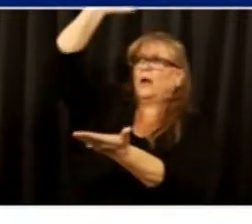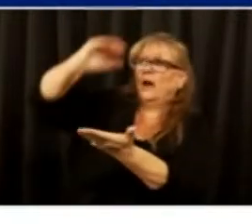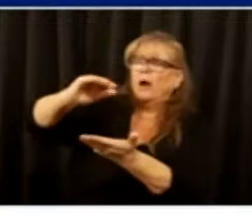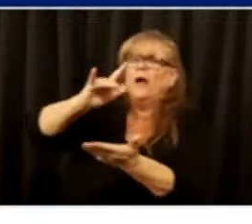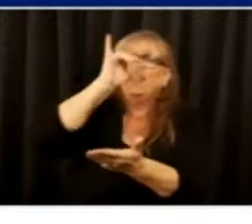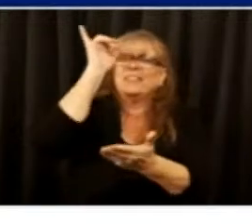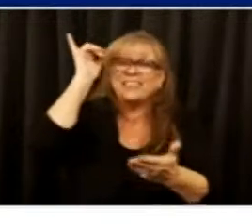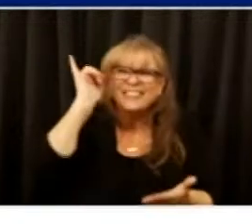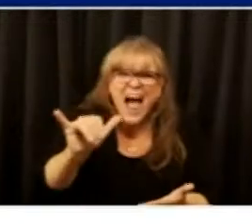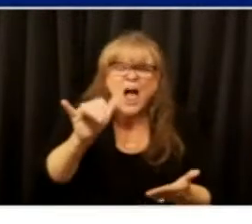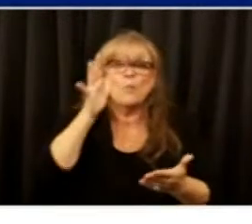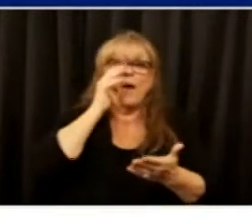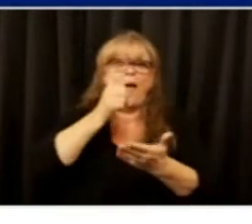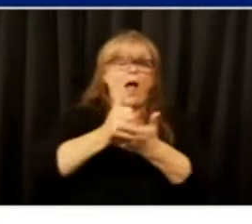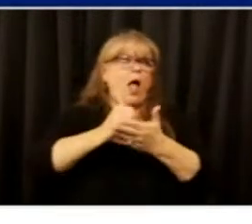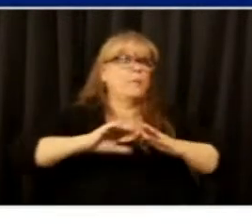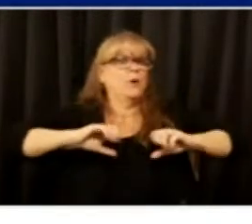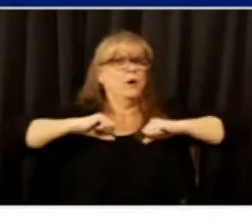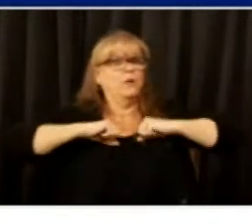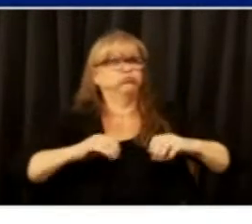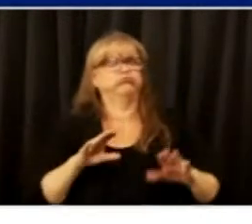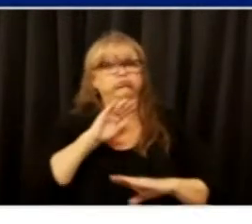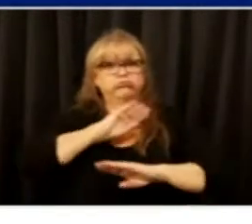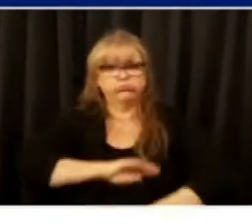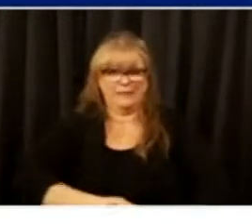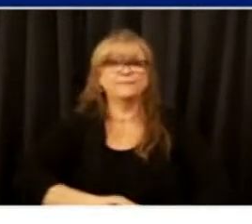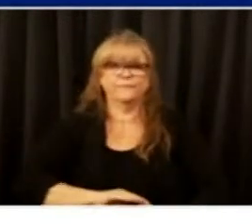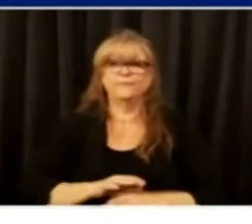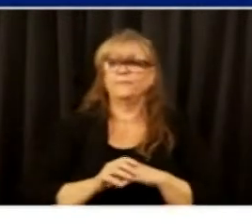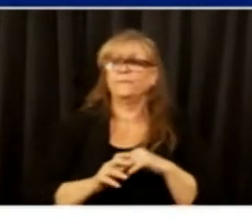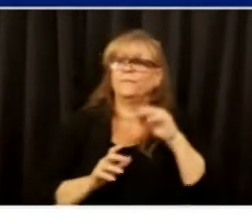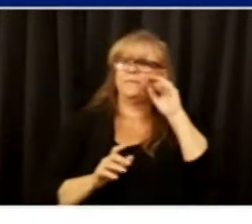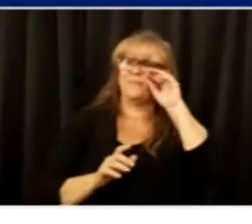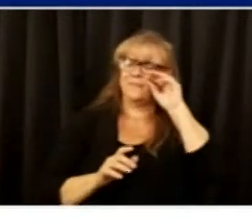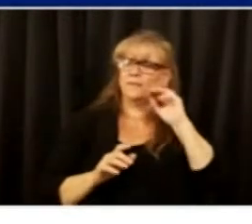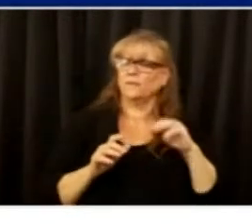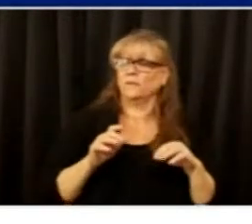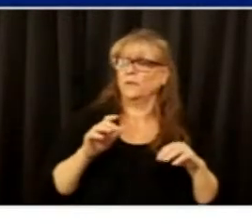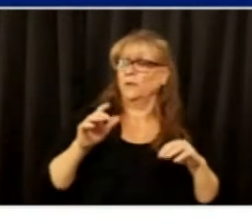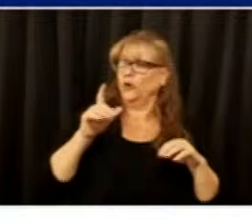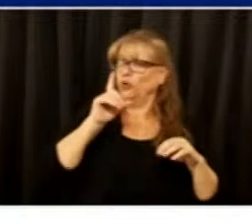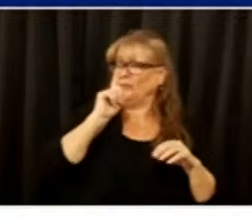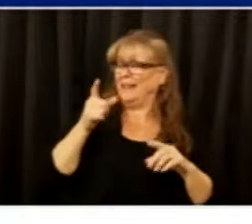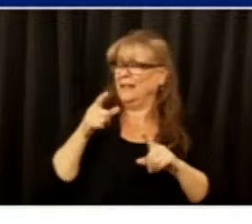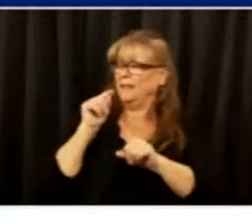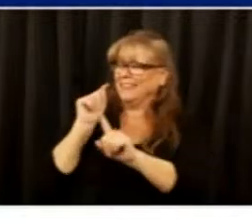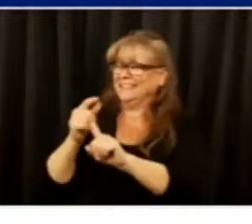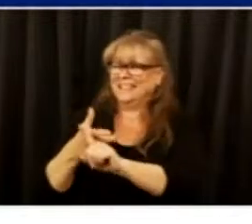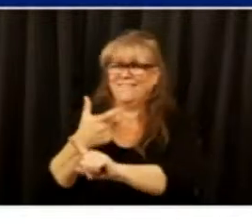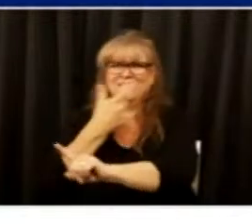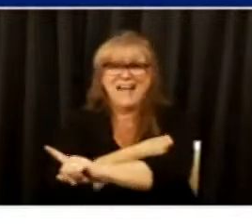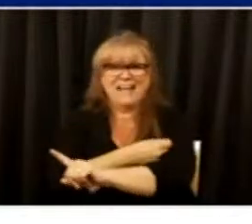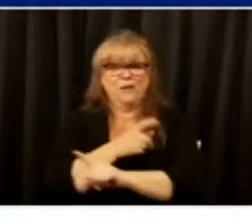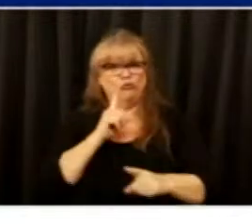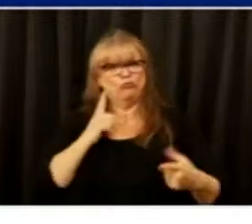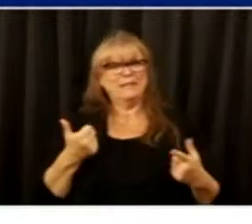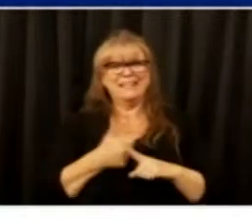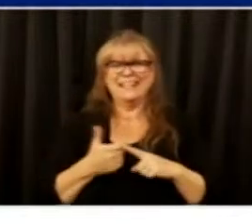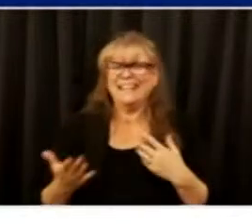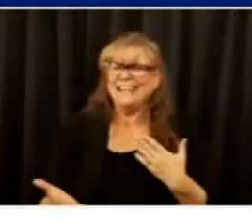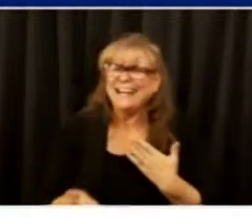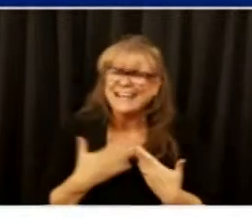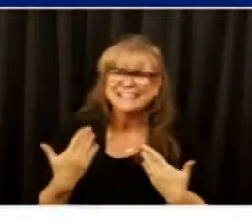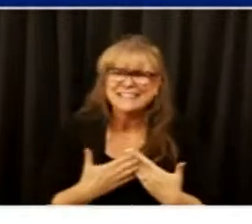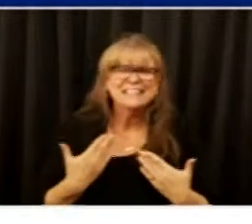should be as easy as visiting your doctor for a checkup, visiting your local pharmacy, one of our drive-through sites. Primary care providers are very